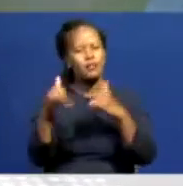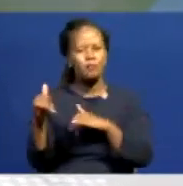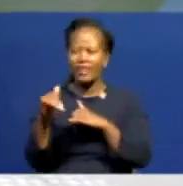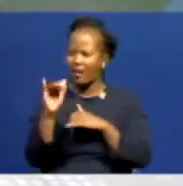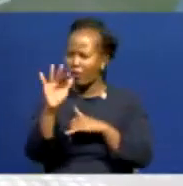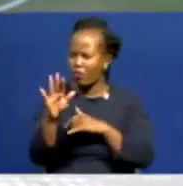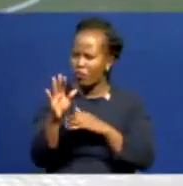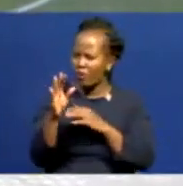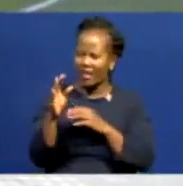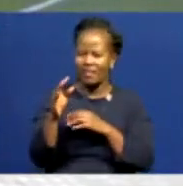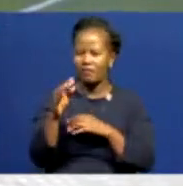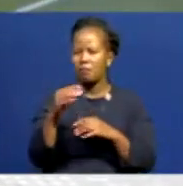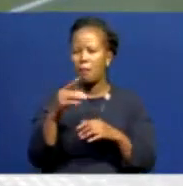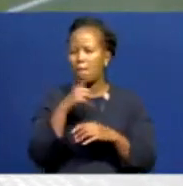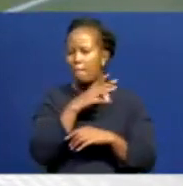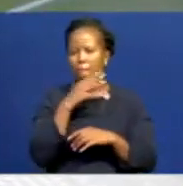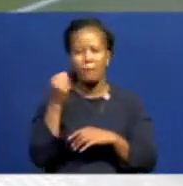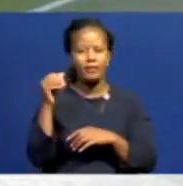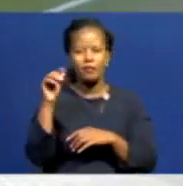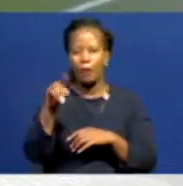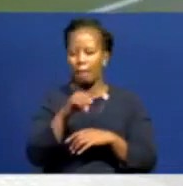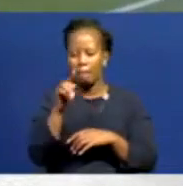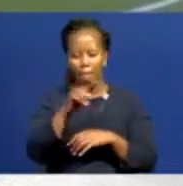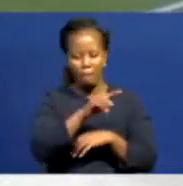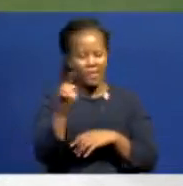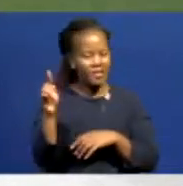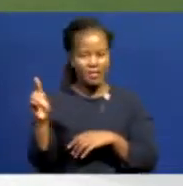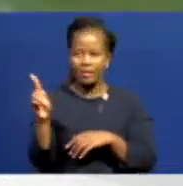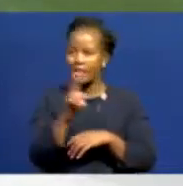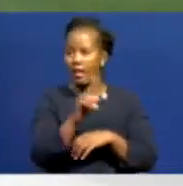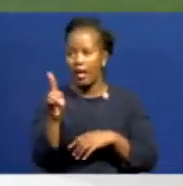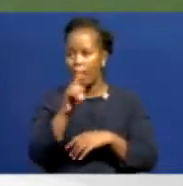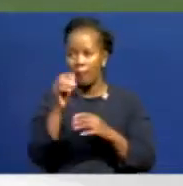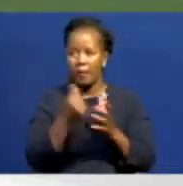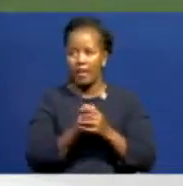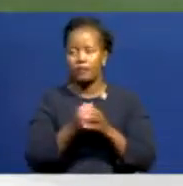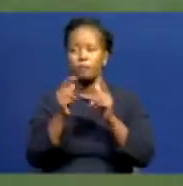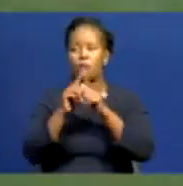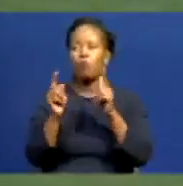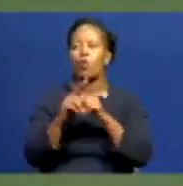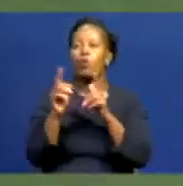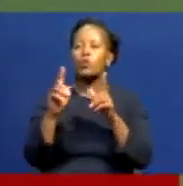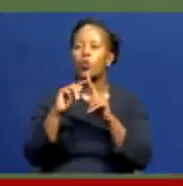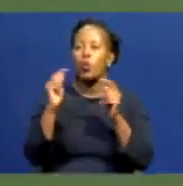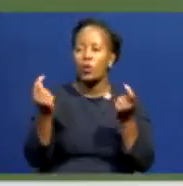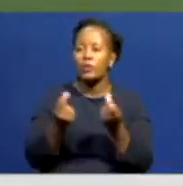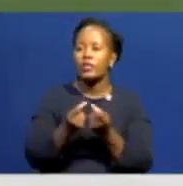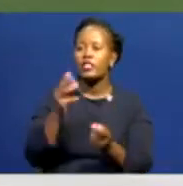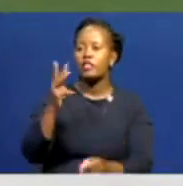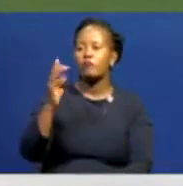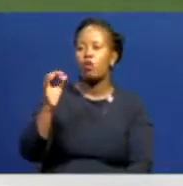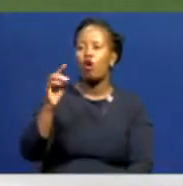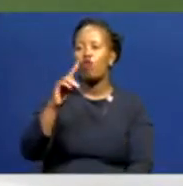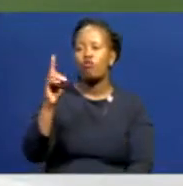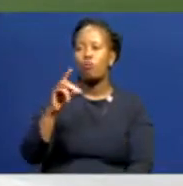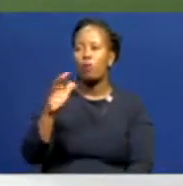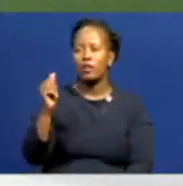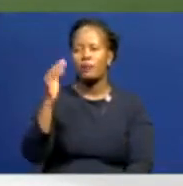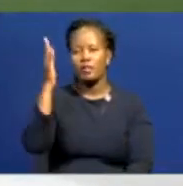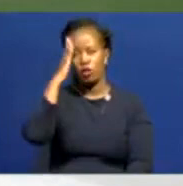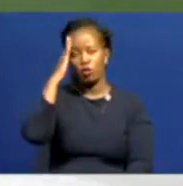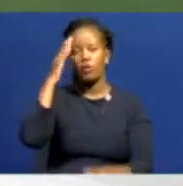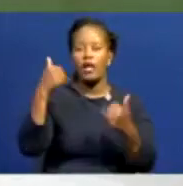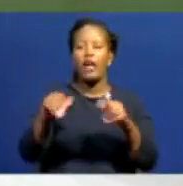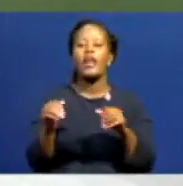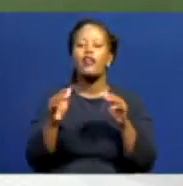caliber lose such chances. And this is what we are talking about. The likes of Mozambique, uh-huh. they know uh-huh. that every chance we create, we